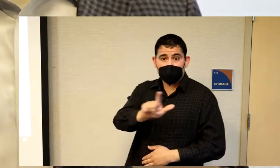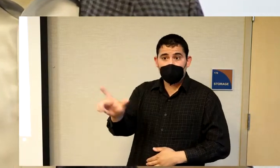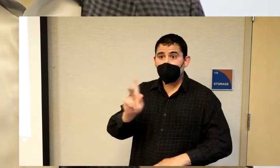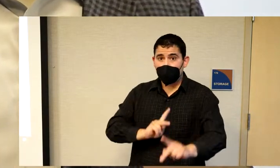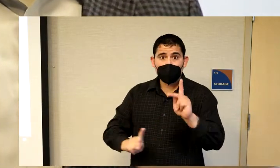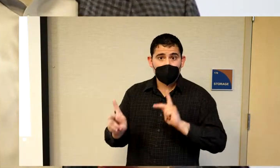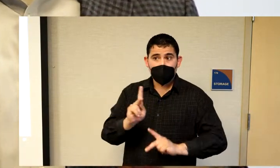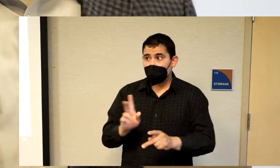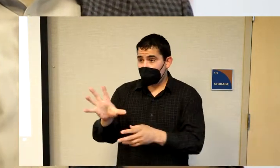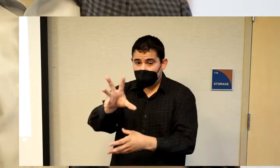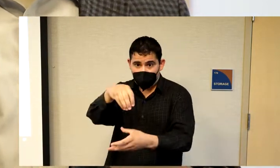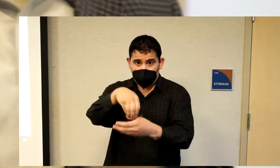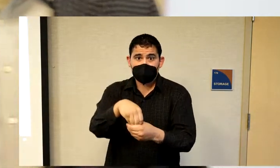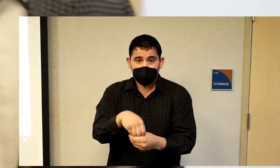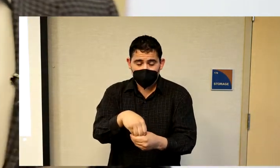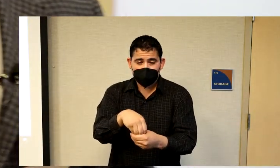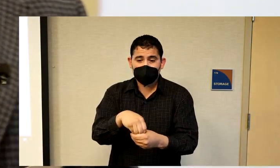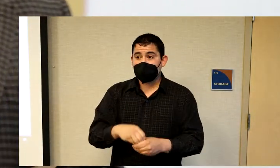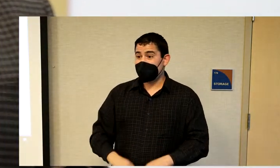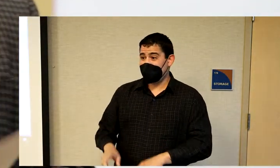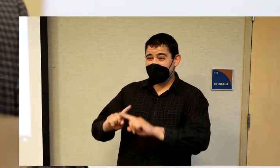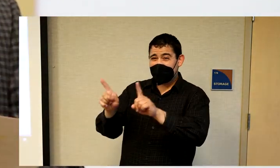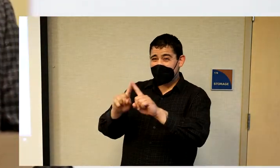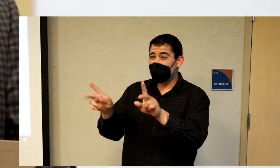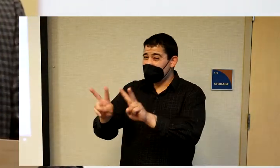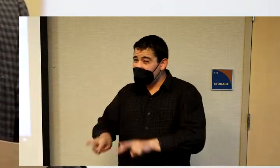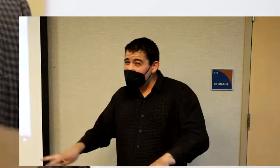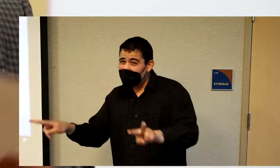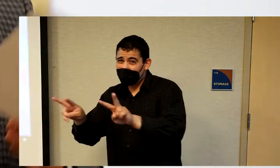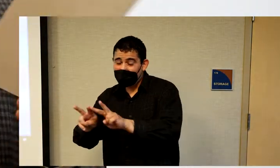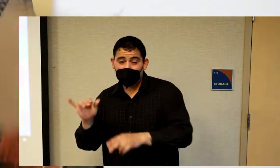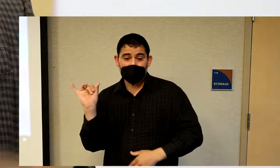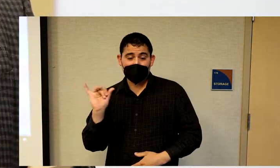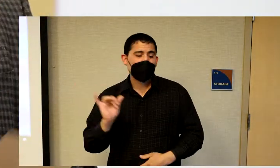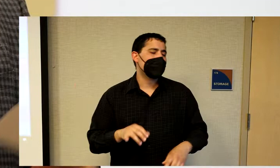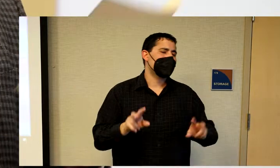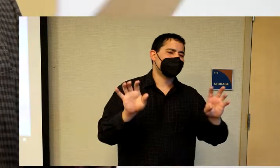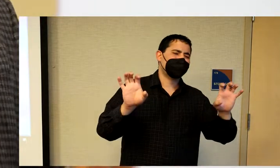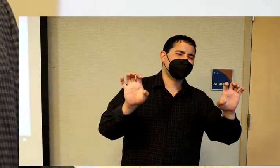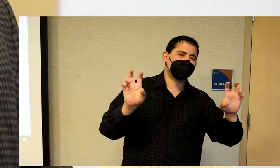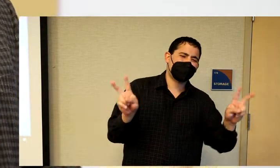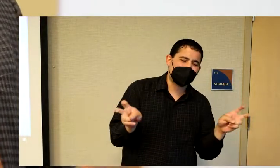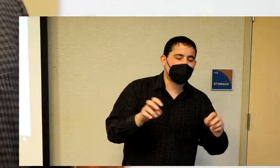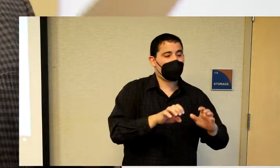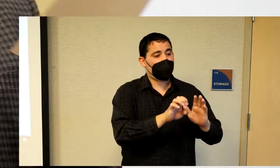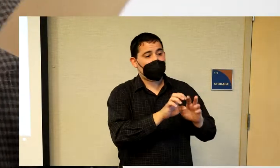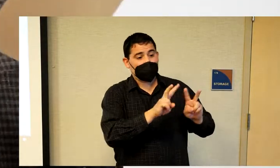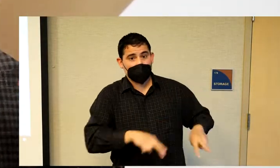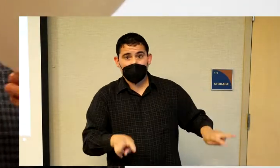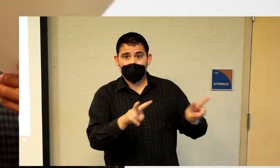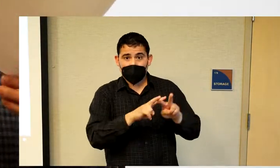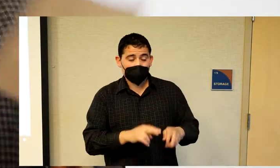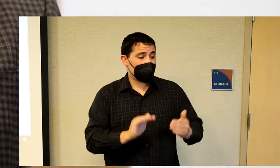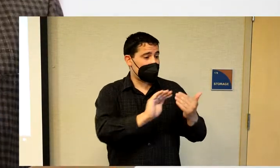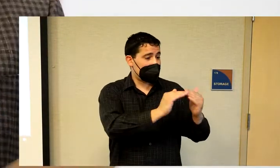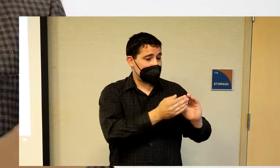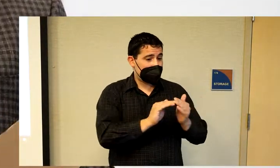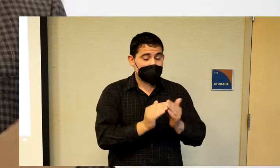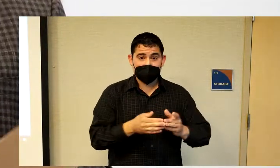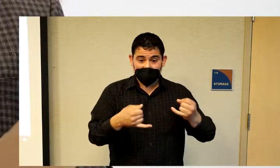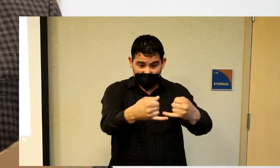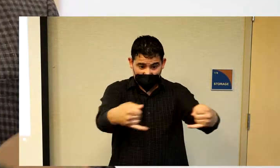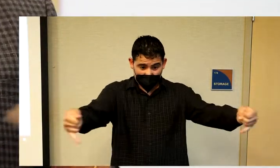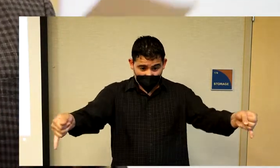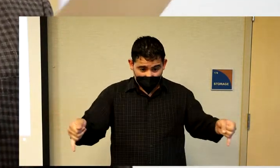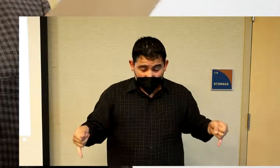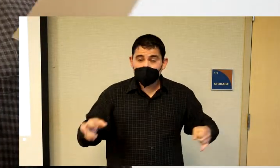different values that people place on different things. Some people might value city boundaries or school district boundaries or whatever it is that